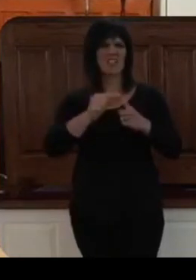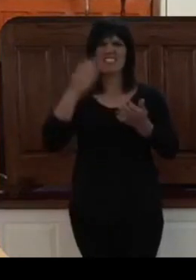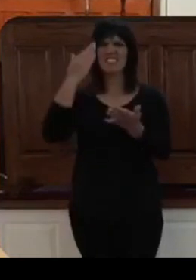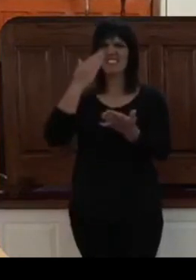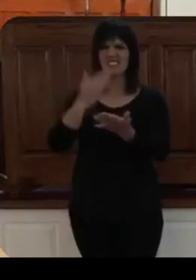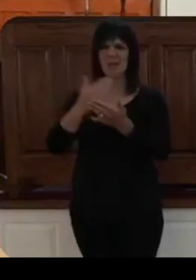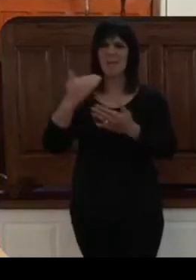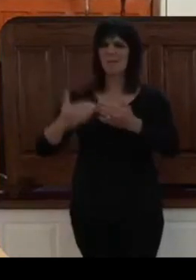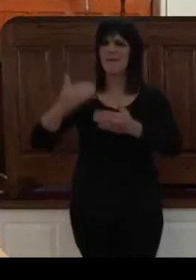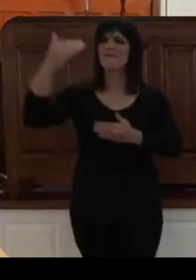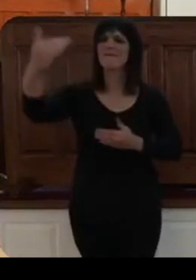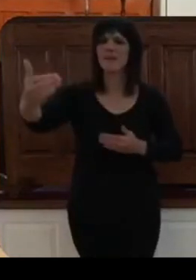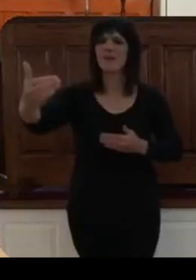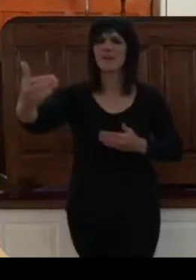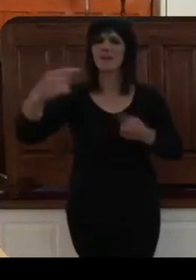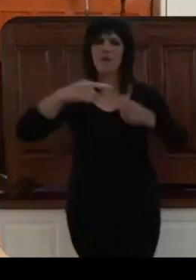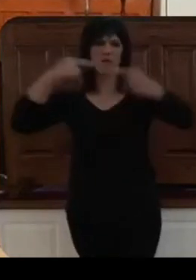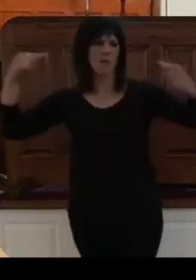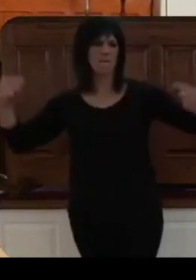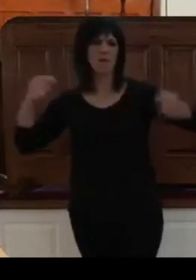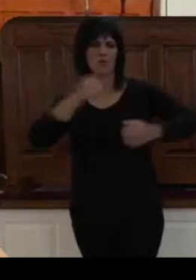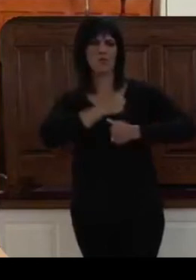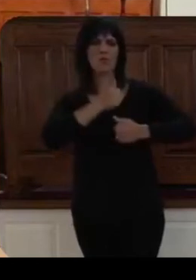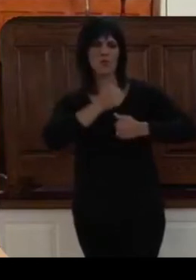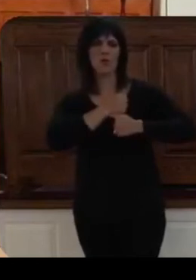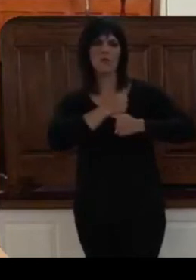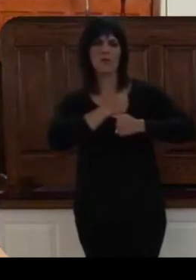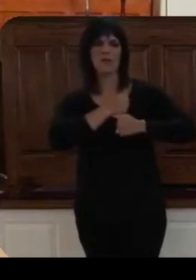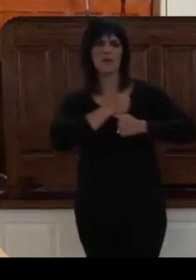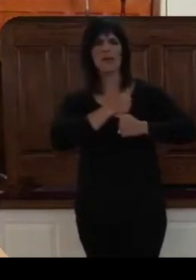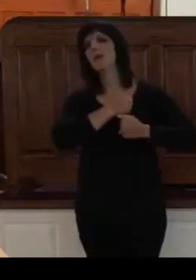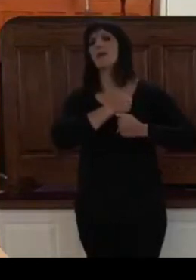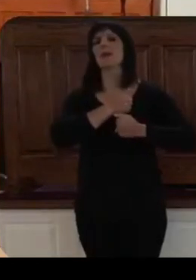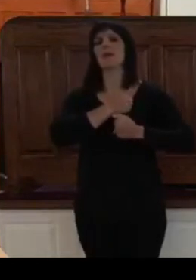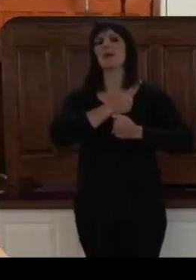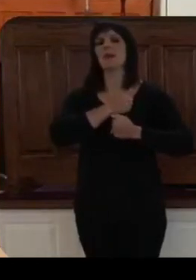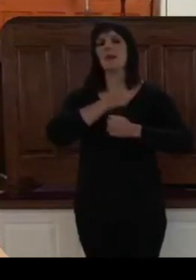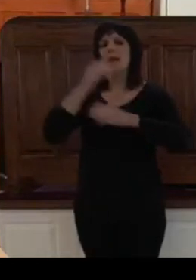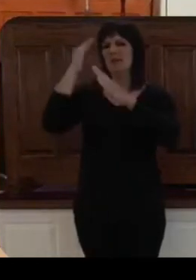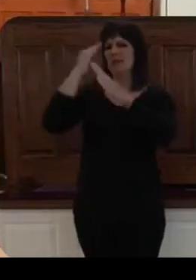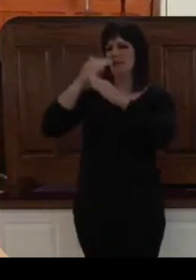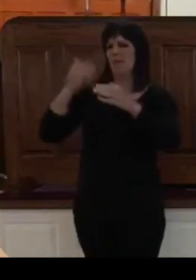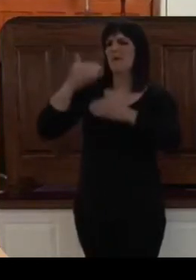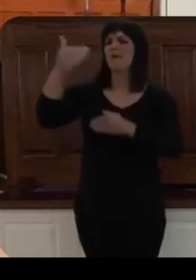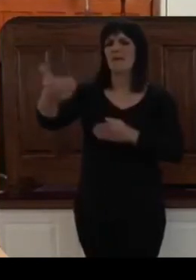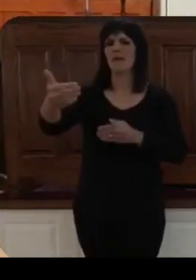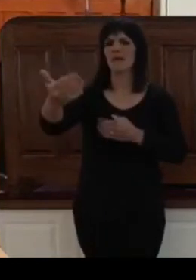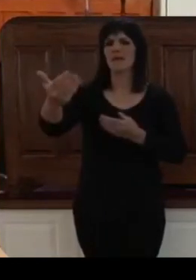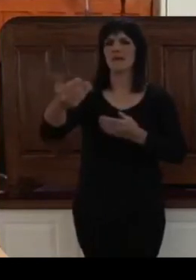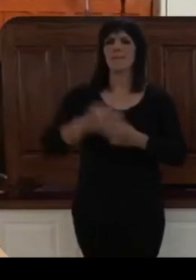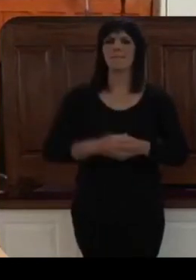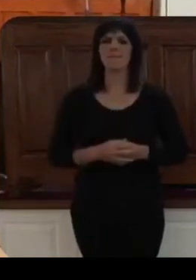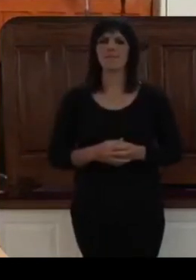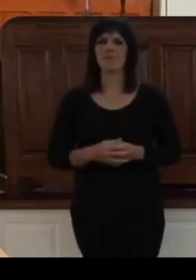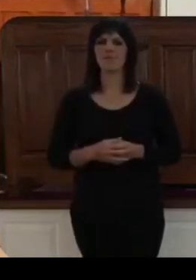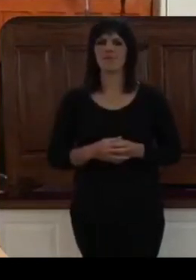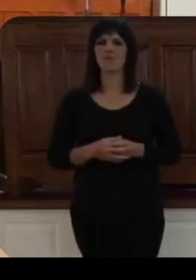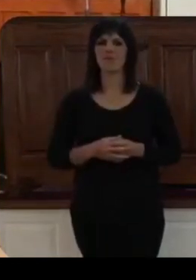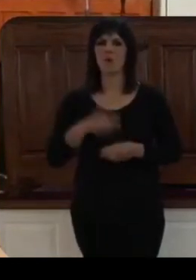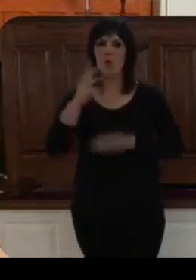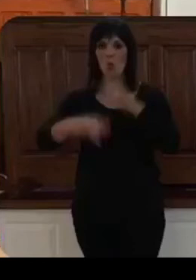army. Right? Satan hindered. He disrupted the advance of the opposing army. And I thought several things through. World War